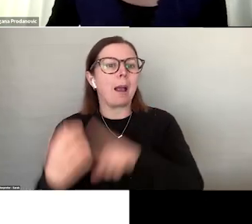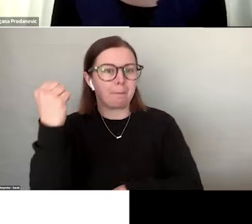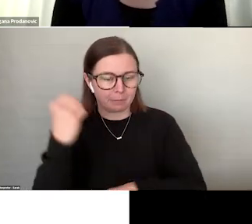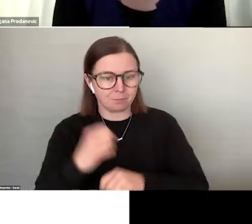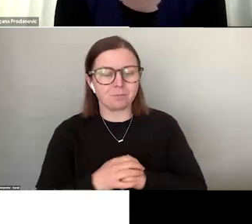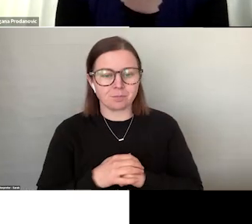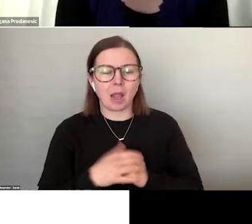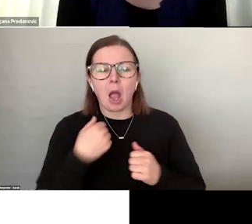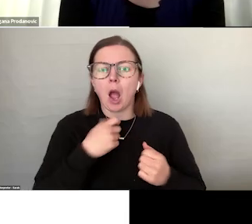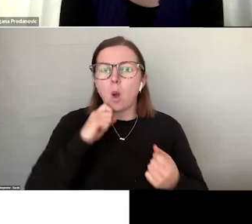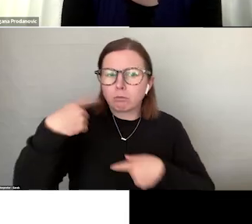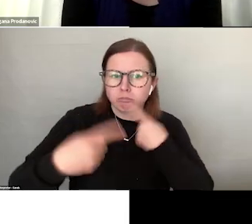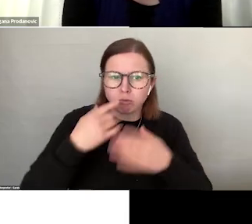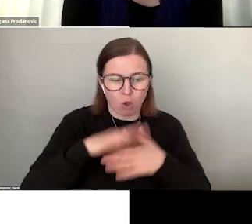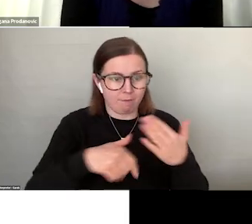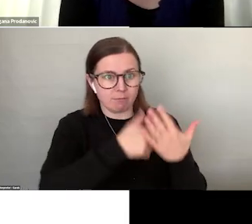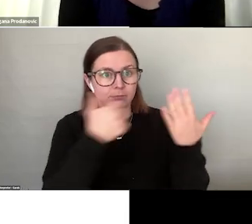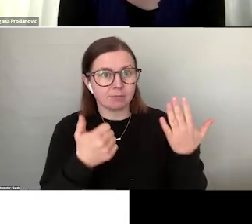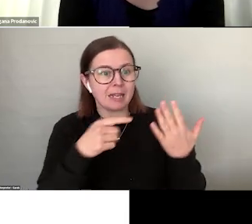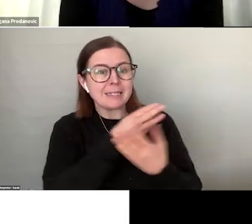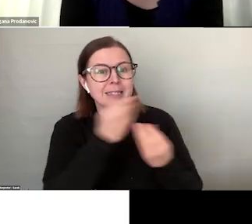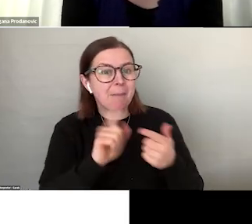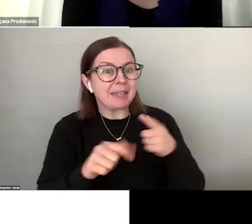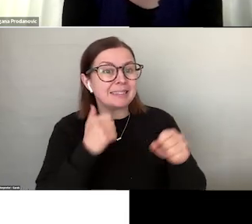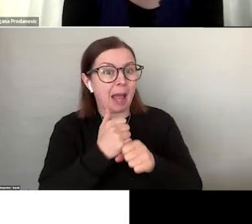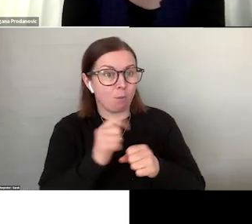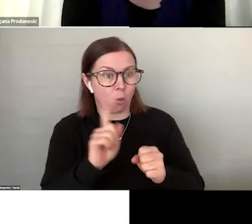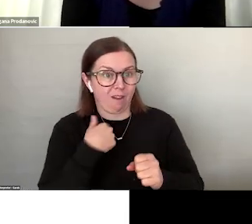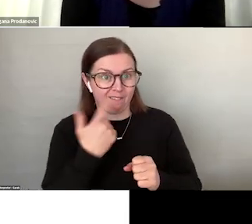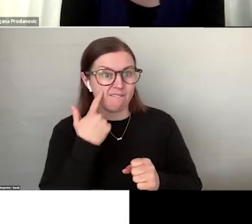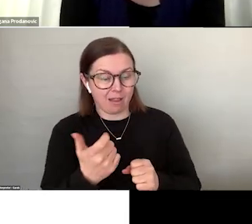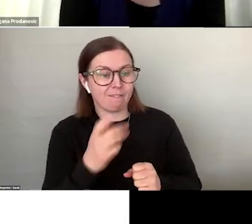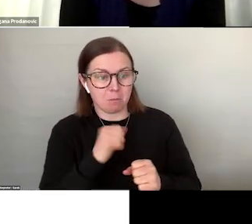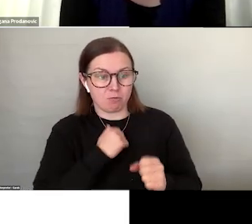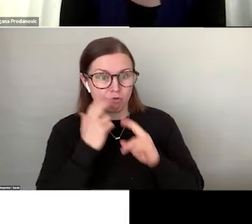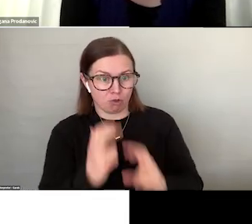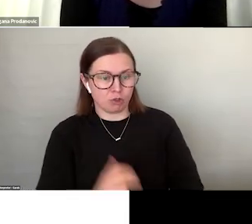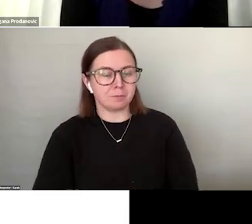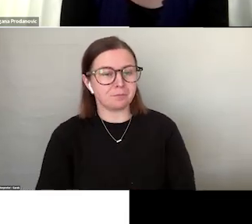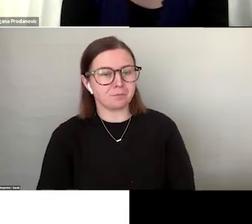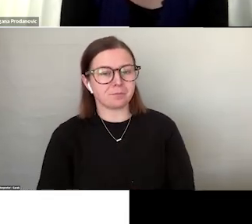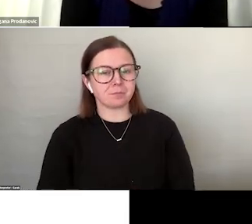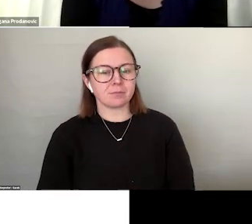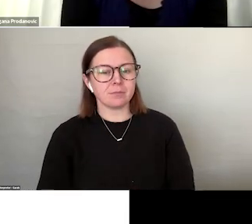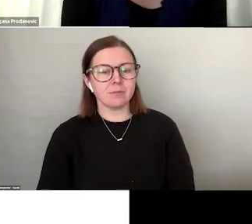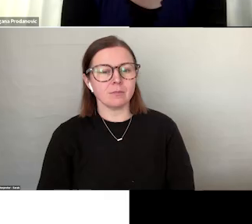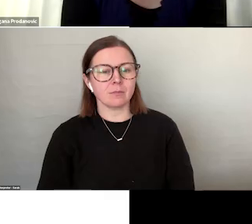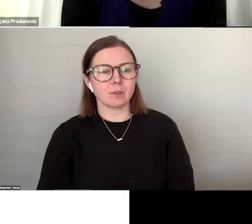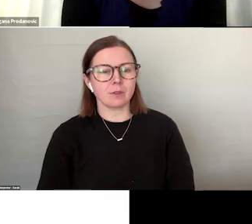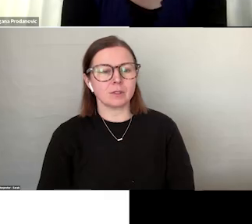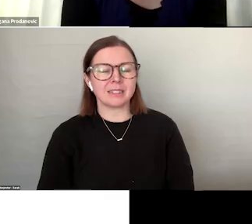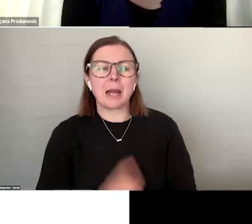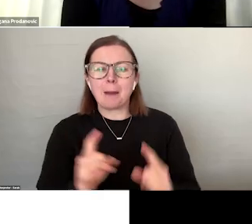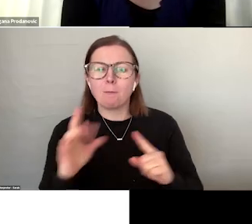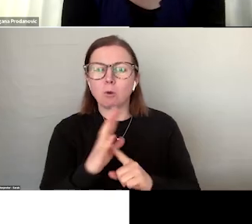on to describe some of the examples that we have found from our research. And it's important for us to know that many